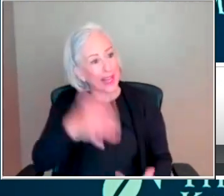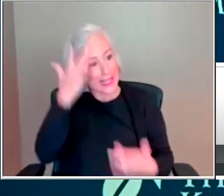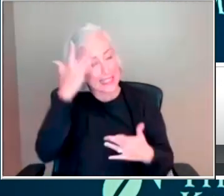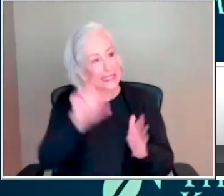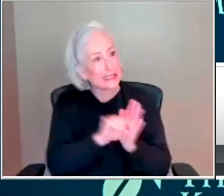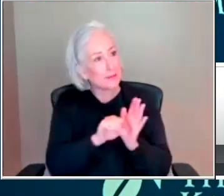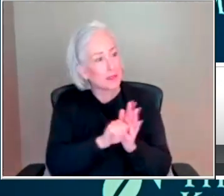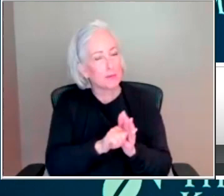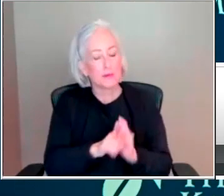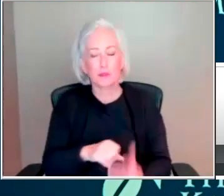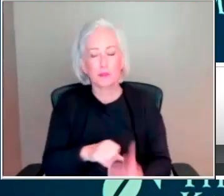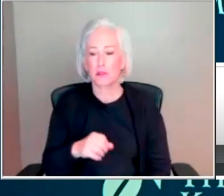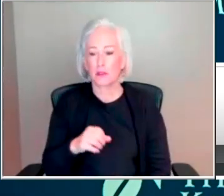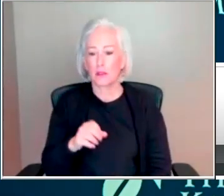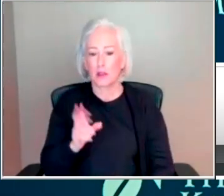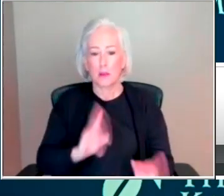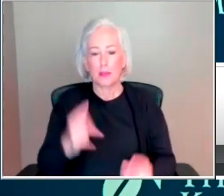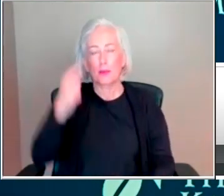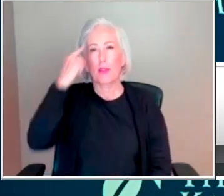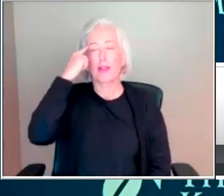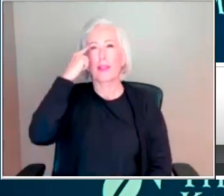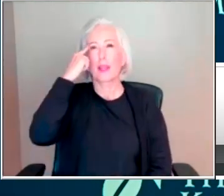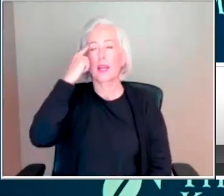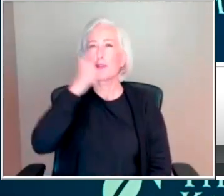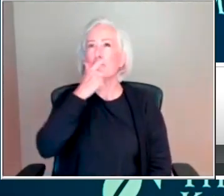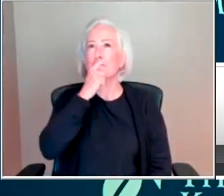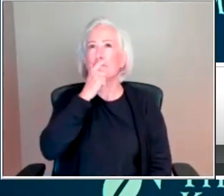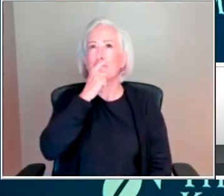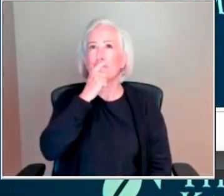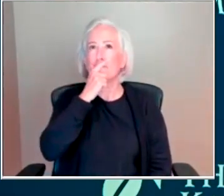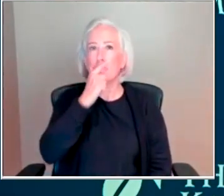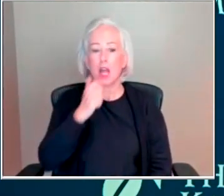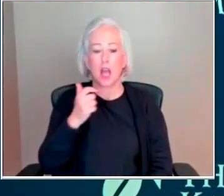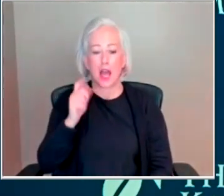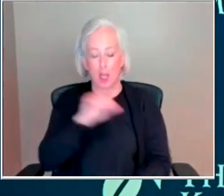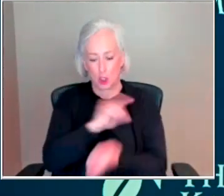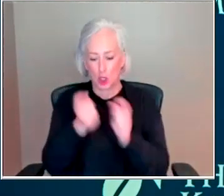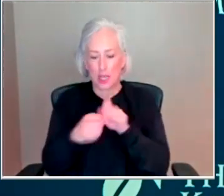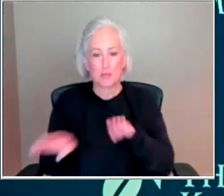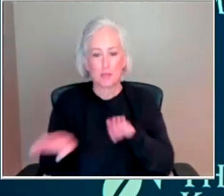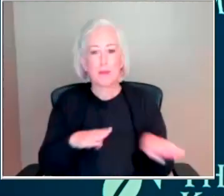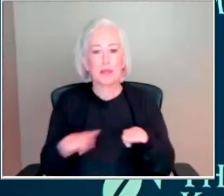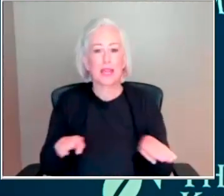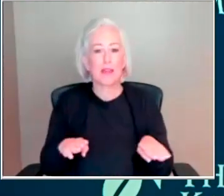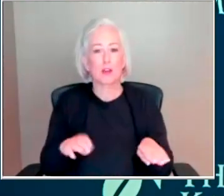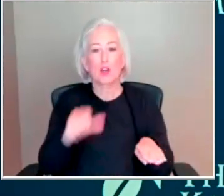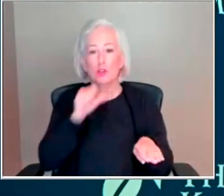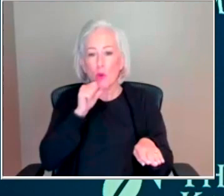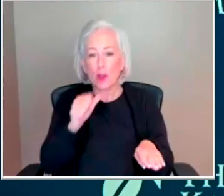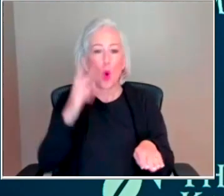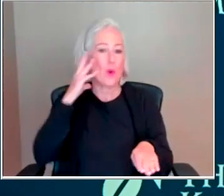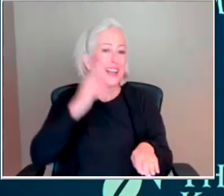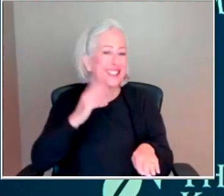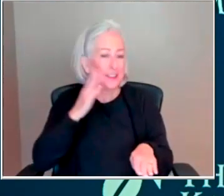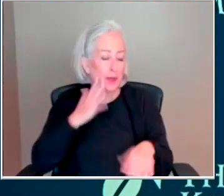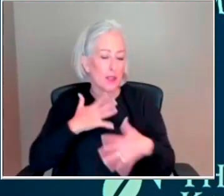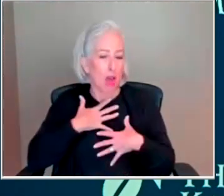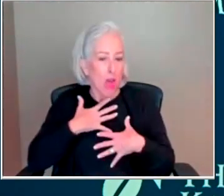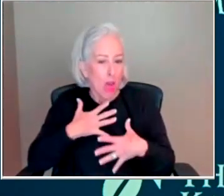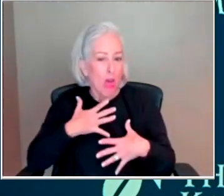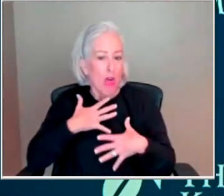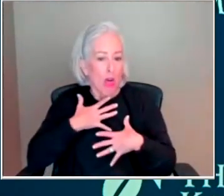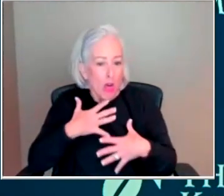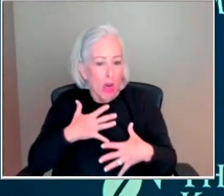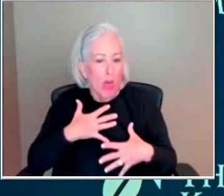to do is change their behavior so that they don't elicit these symptoms, or they don't get short of breath when they're doing it. So what I always ask,